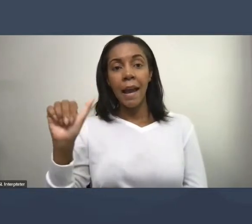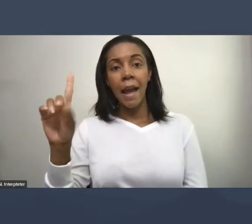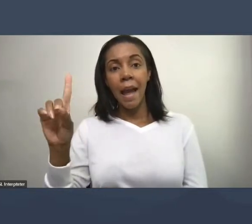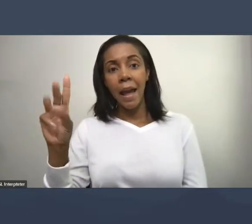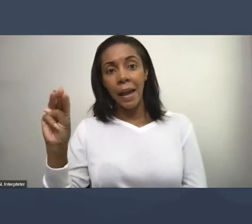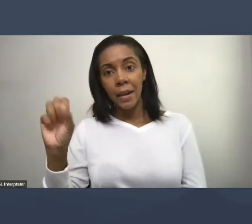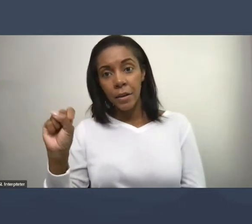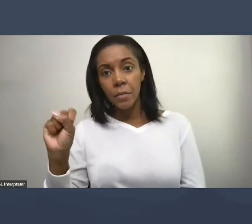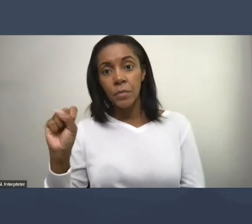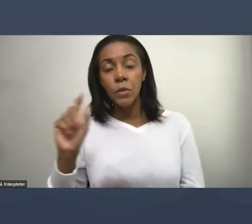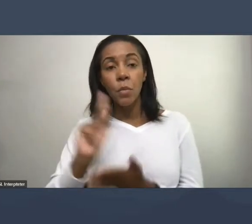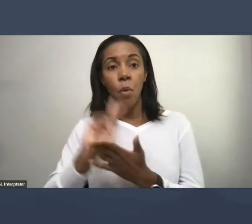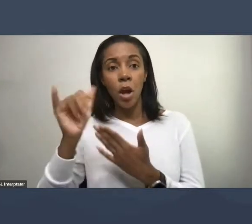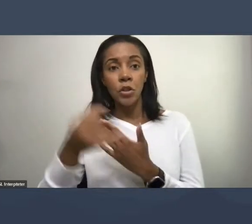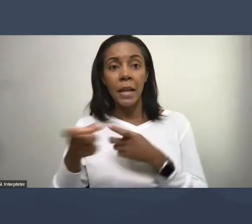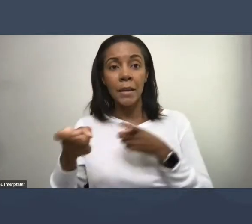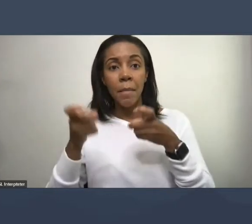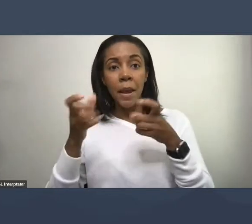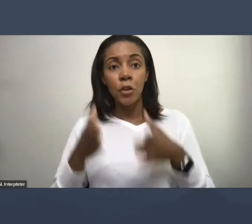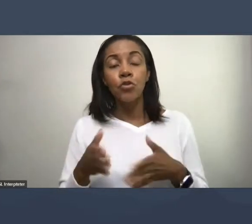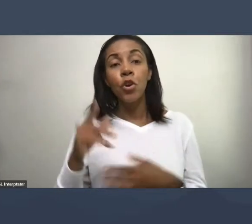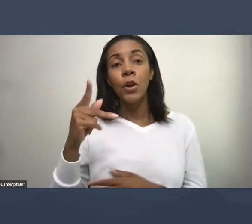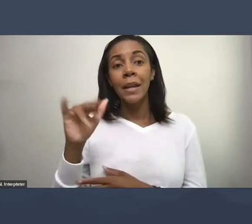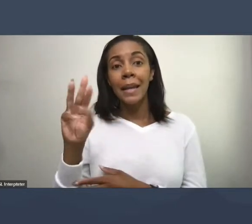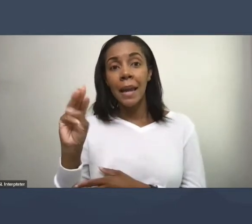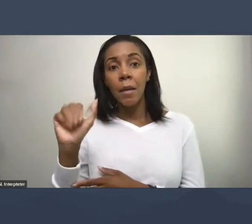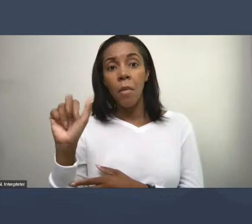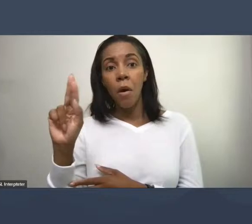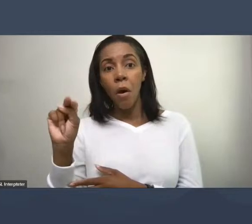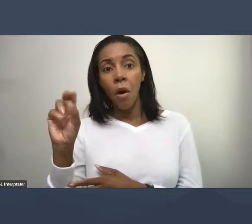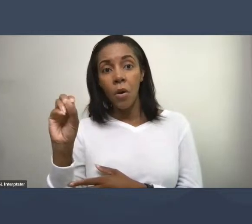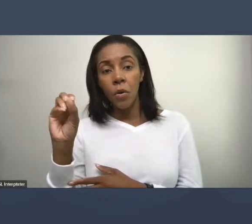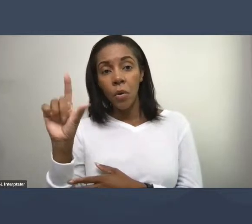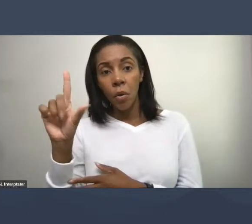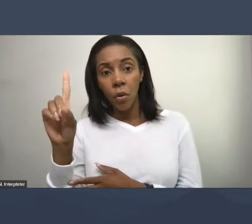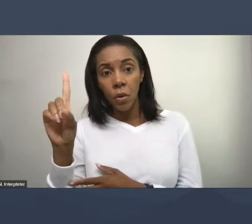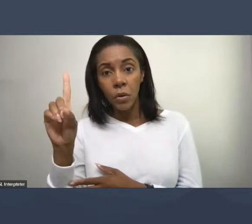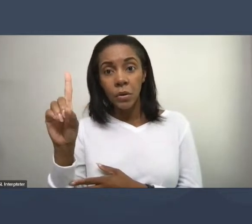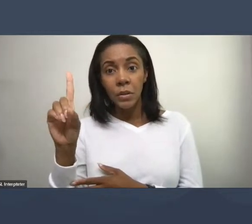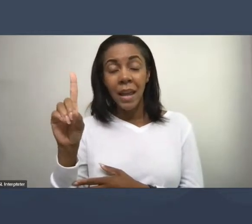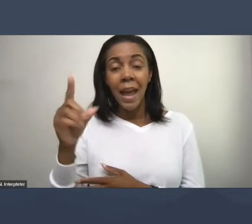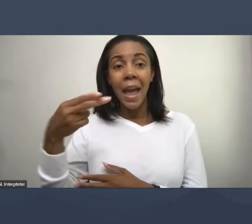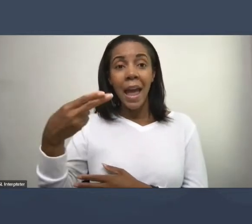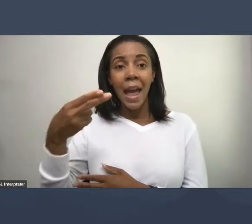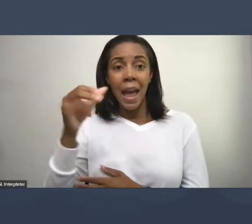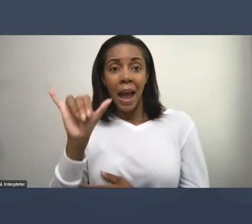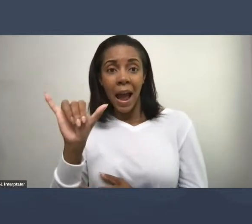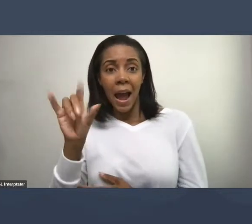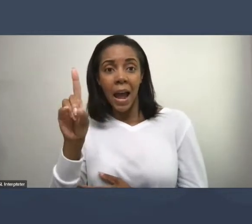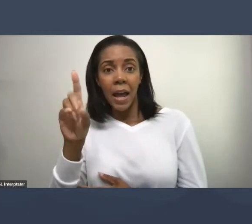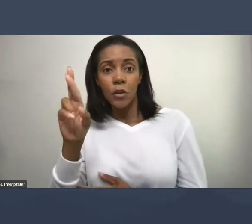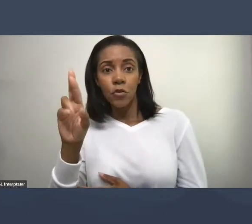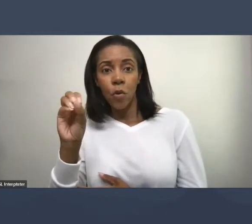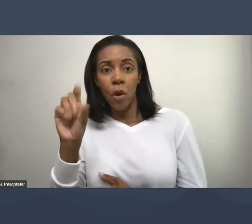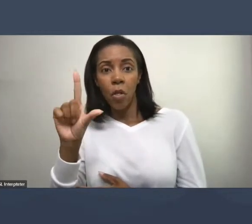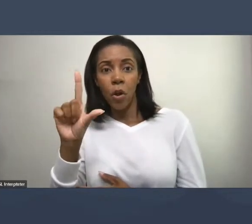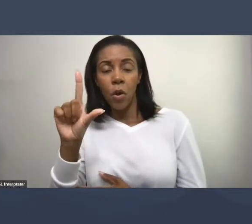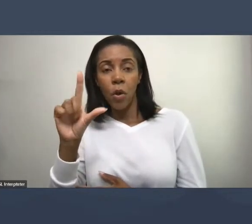Manager. Kim Kessler Arnold, she's a hydrologist. She's with Stantec, and